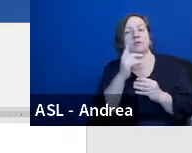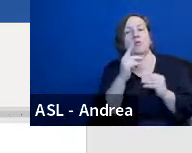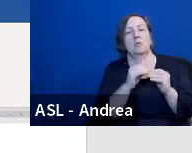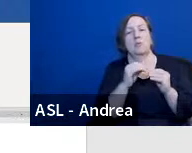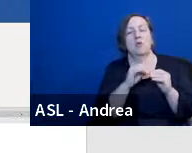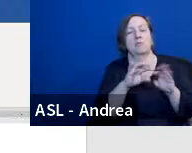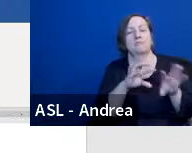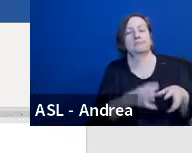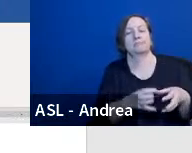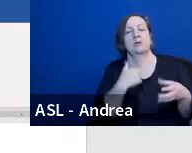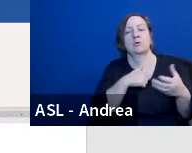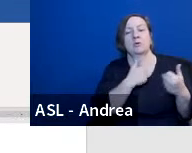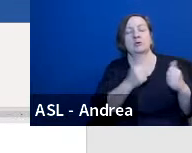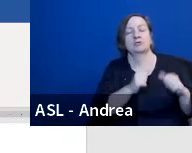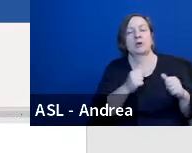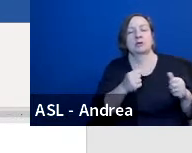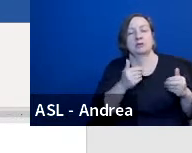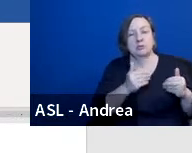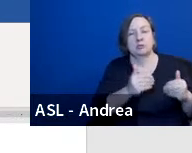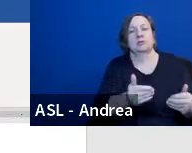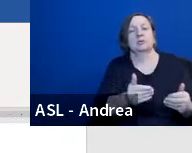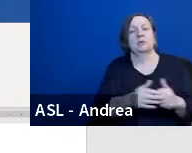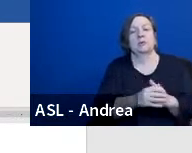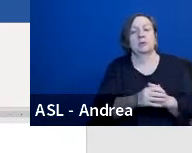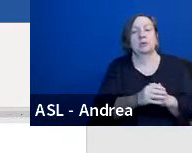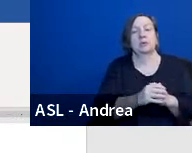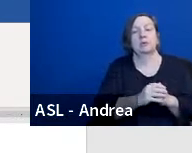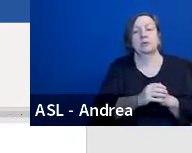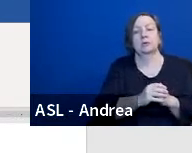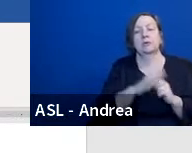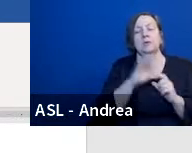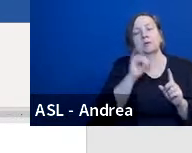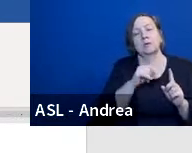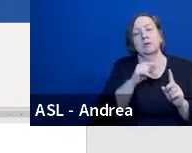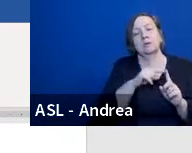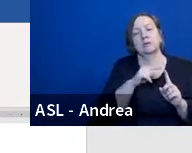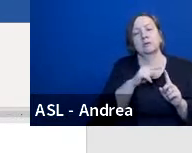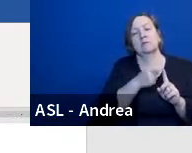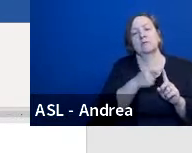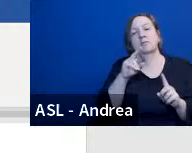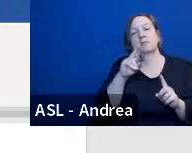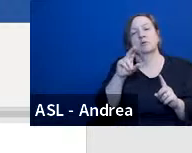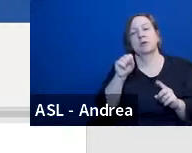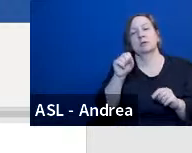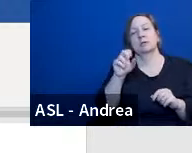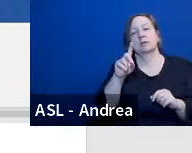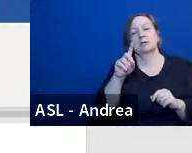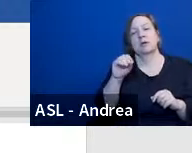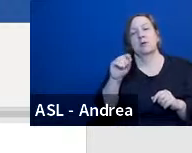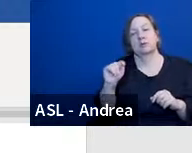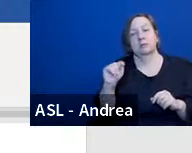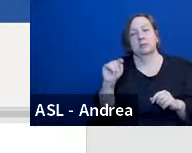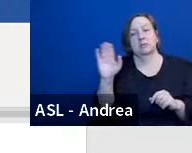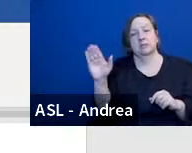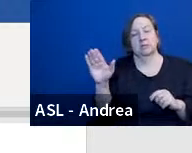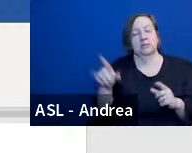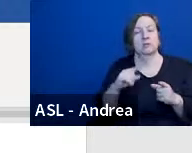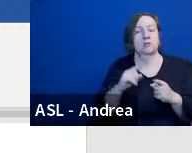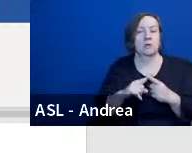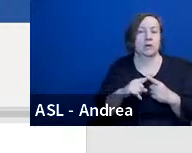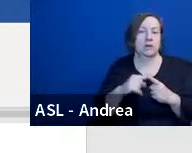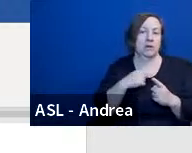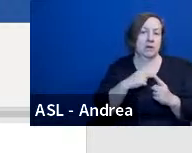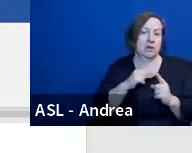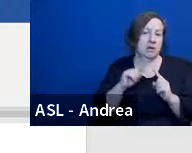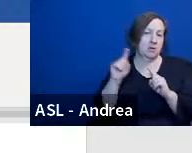effort that we're trying to move forward, and this is with the from the US DOT. When I was